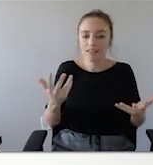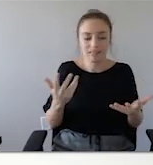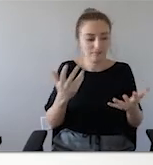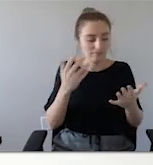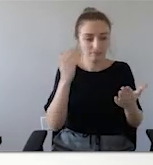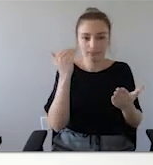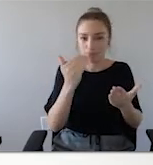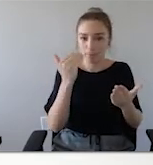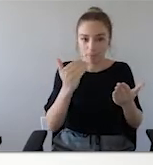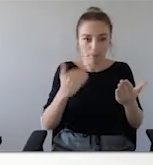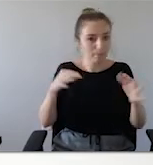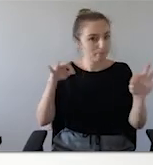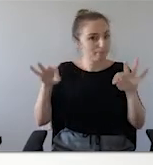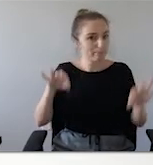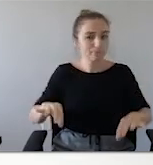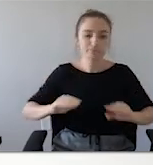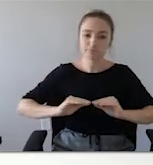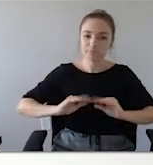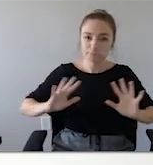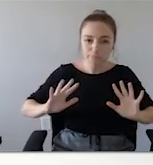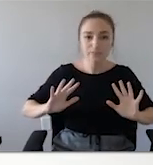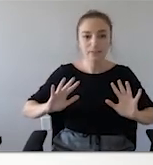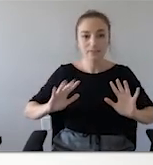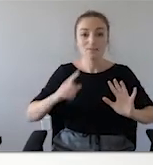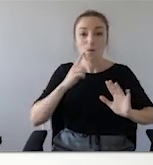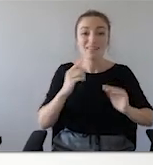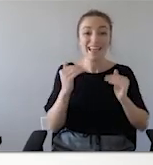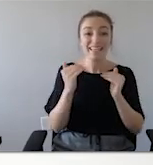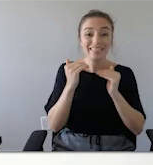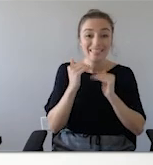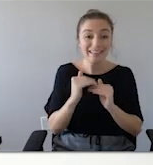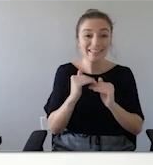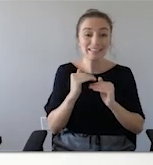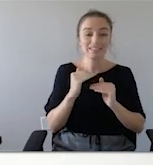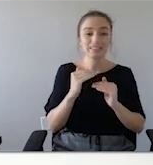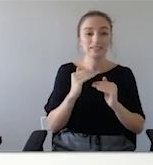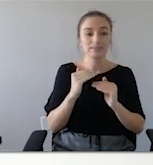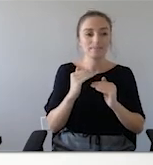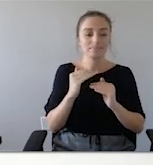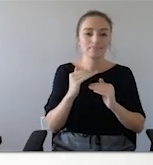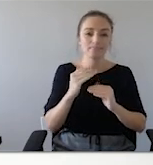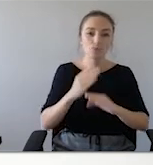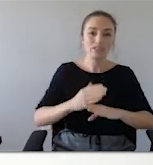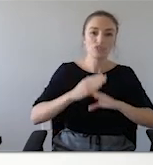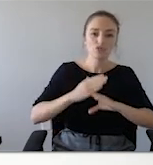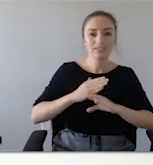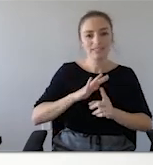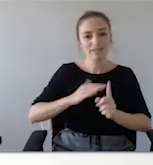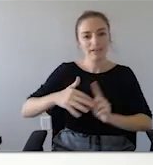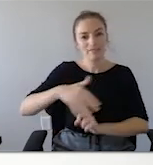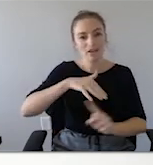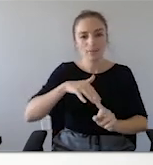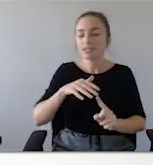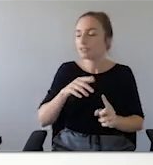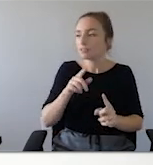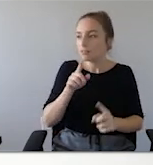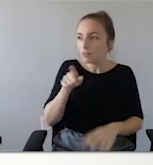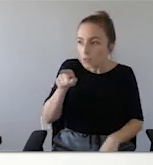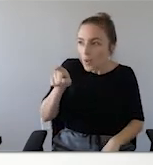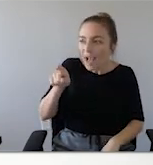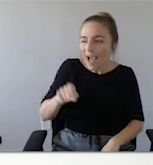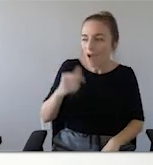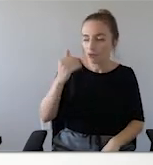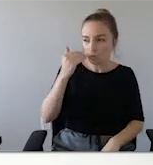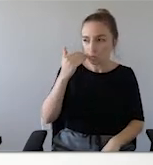restrictive environment. You have to know what's in that book. So that situation,